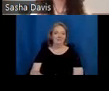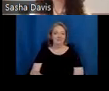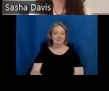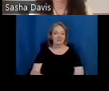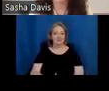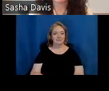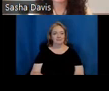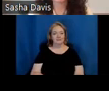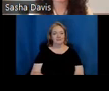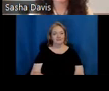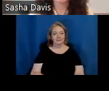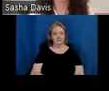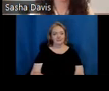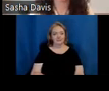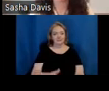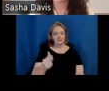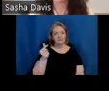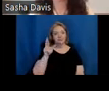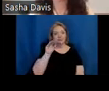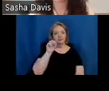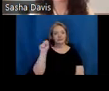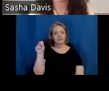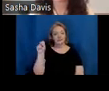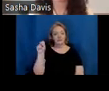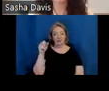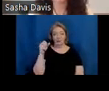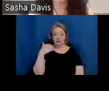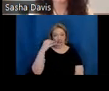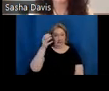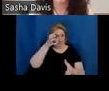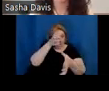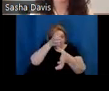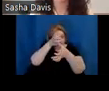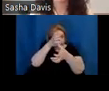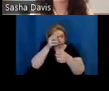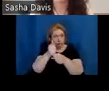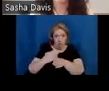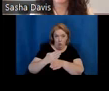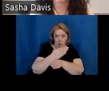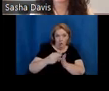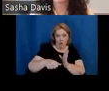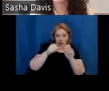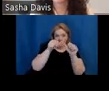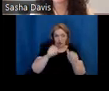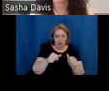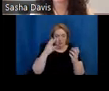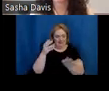So Gross put all of this immense knowledge of wood sculpture into his